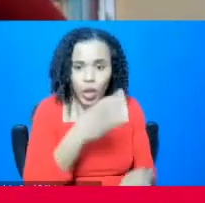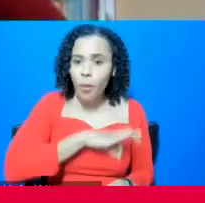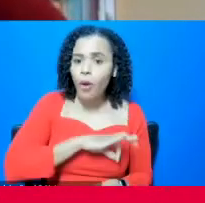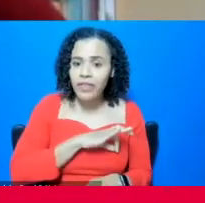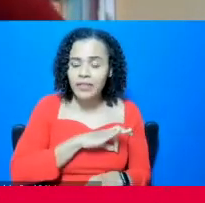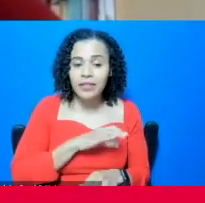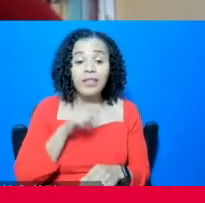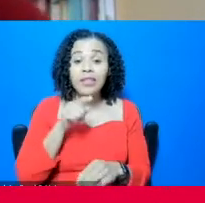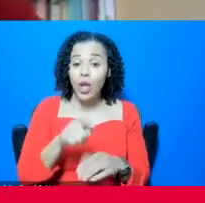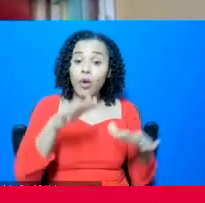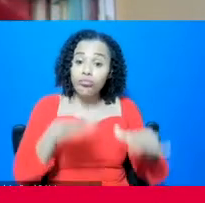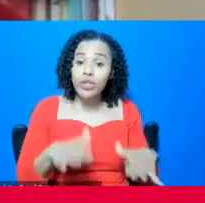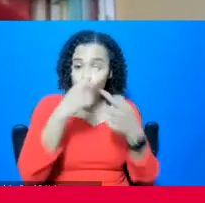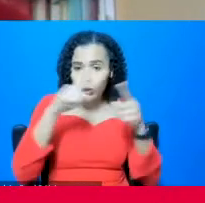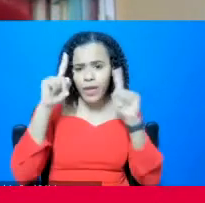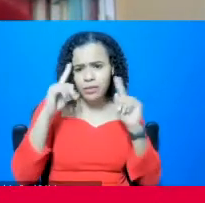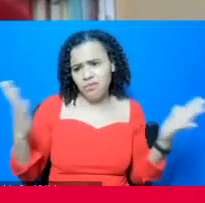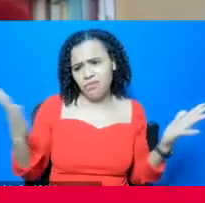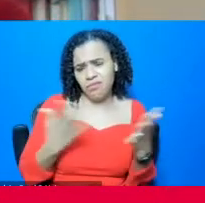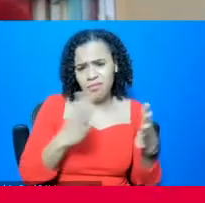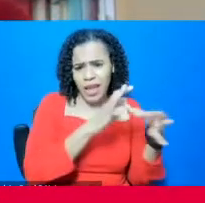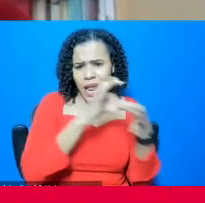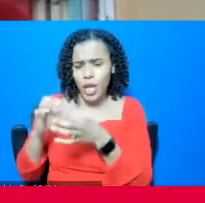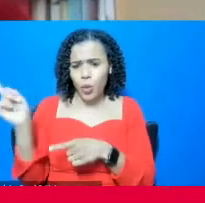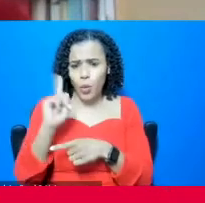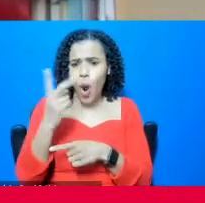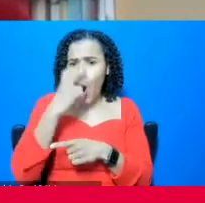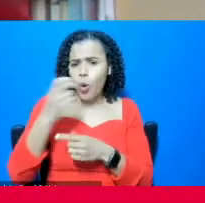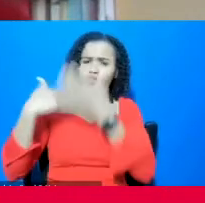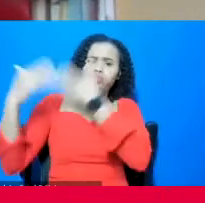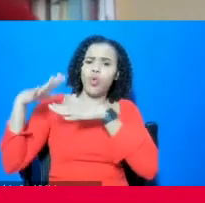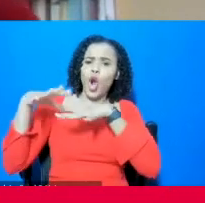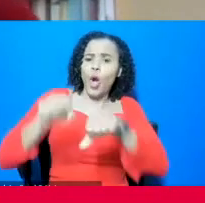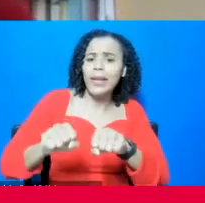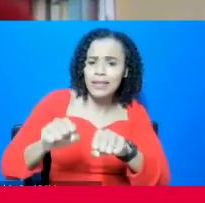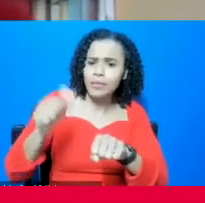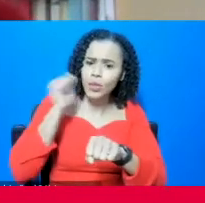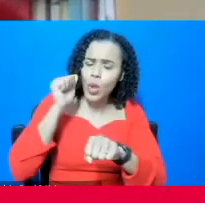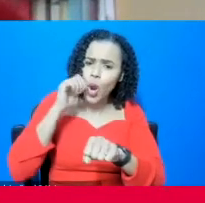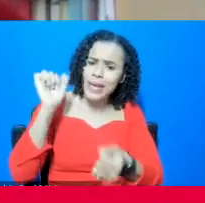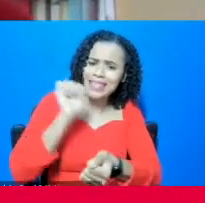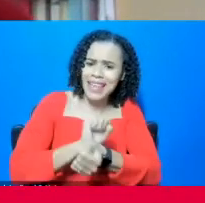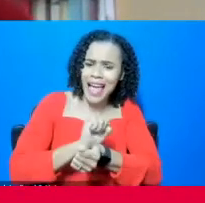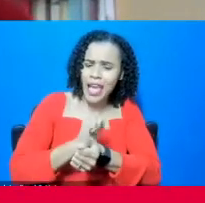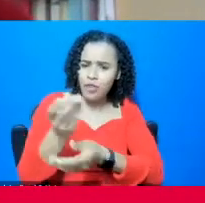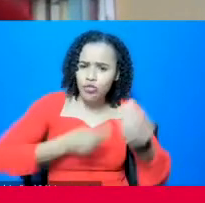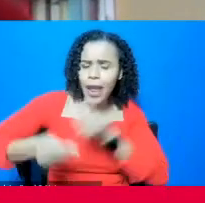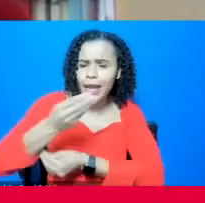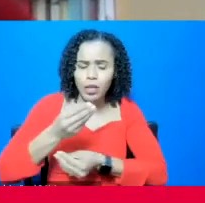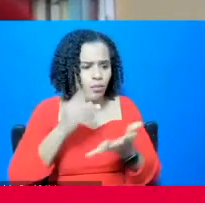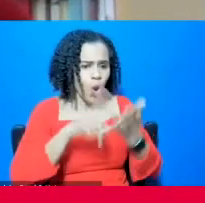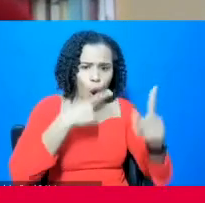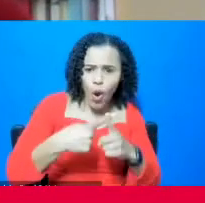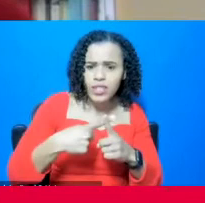British universities have historical links with both colonialism and the transatlantic slave trade, with universities such as Glasgow and Oxford